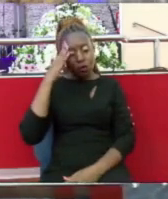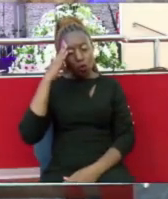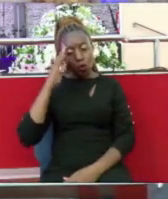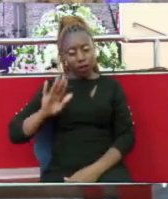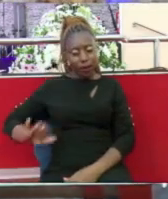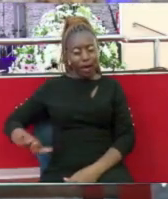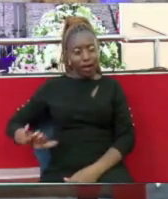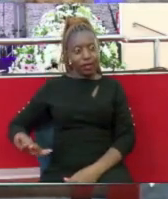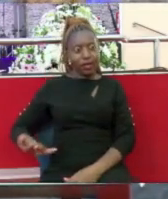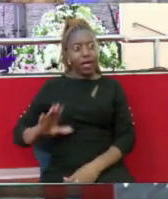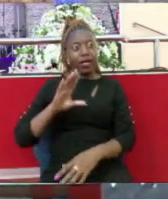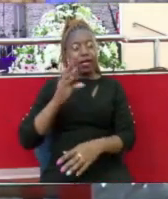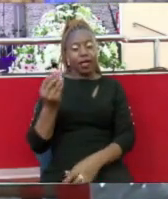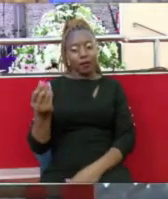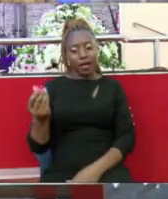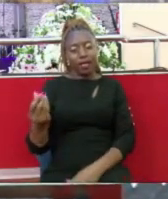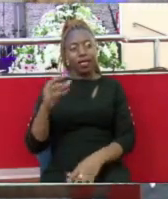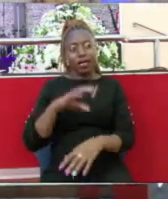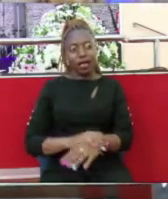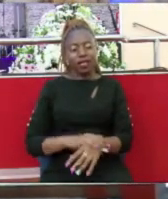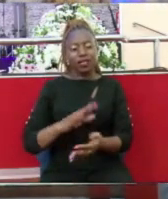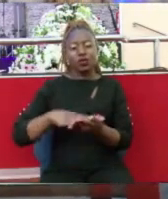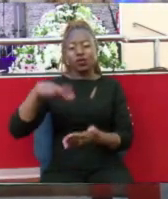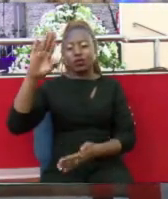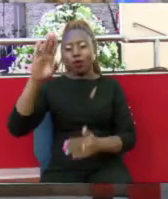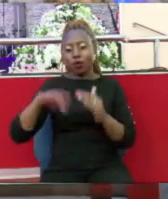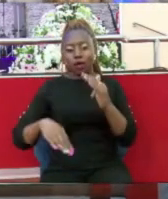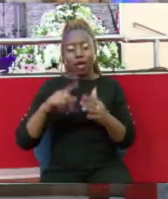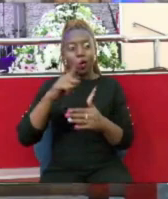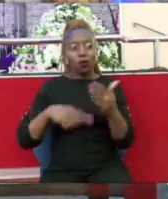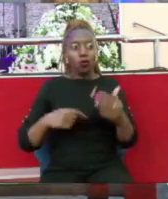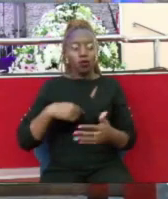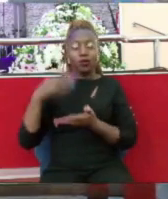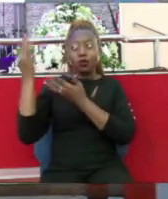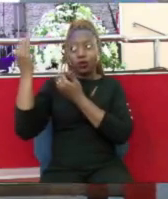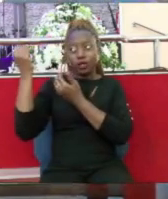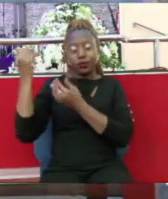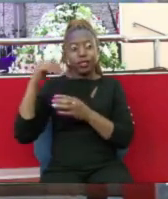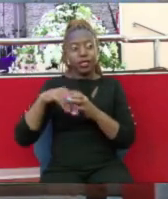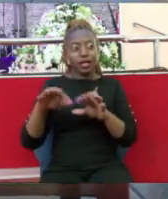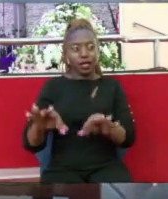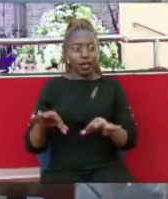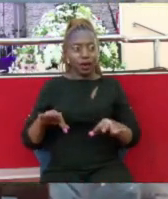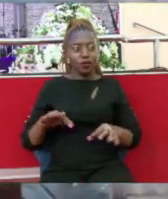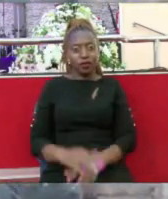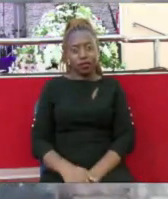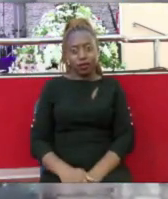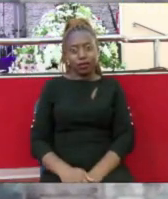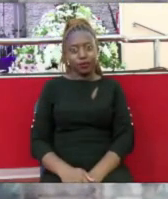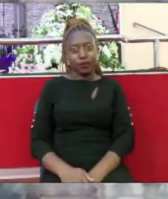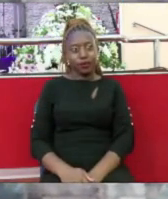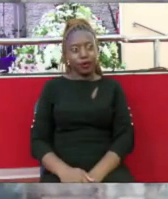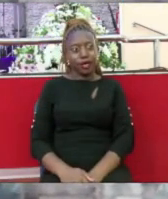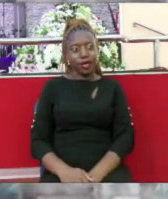found was much, much more than what I was expecting in the account. So I withdrew